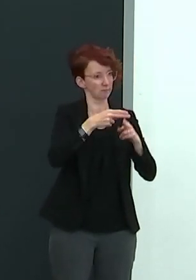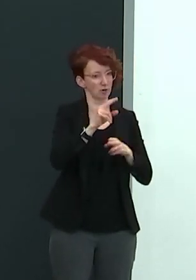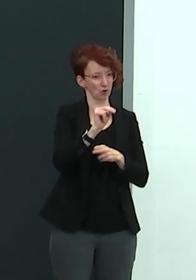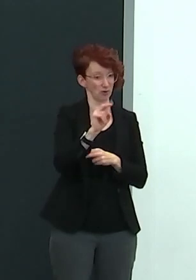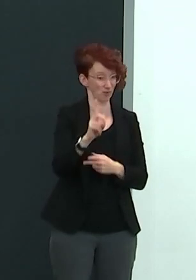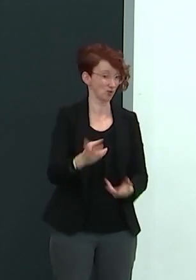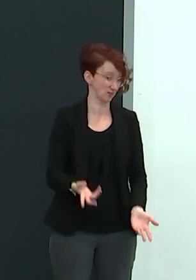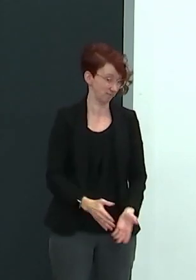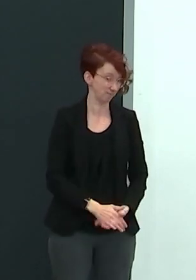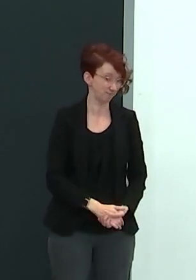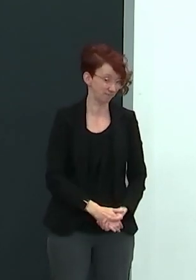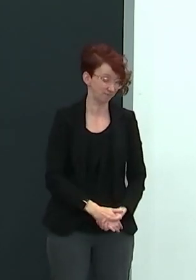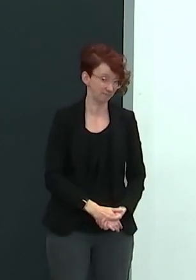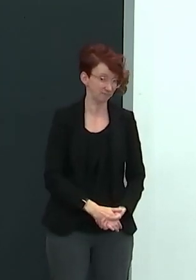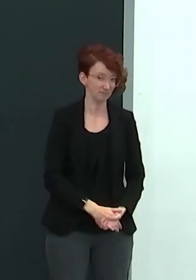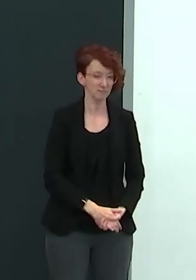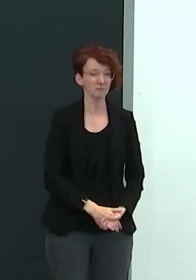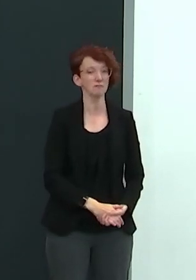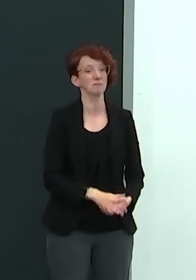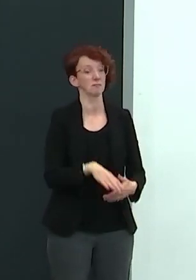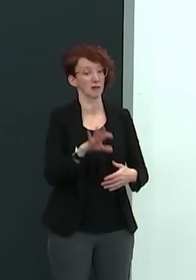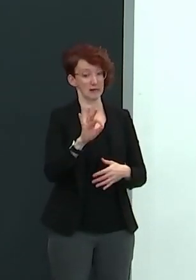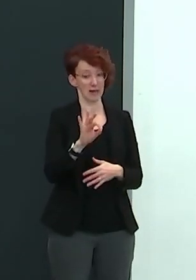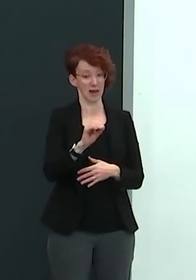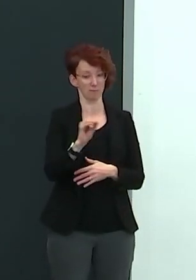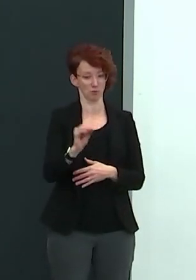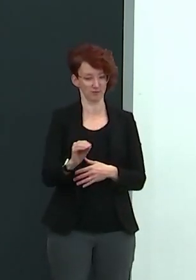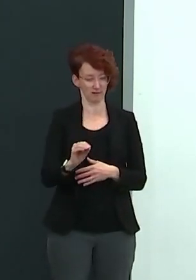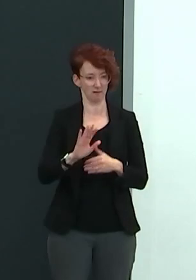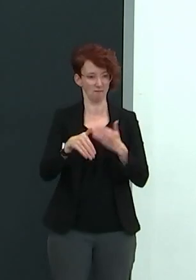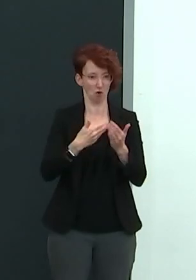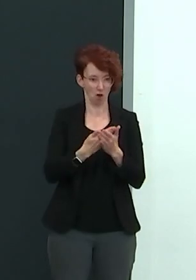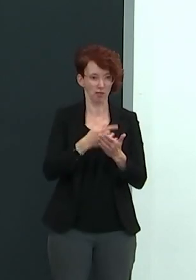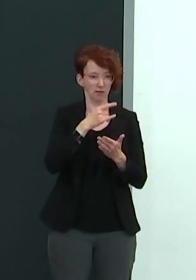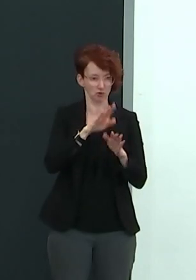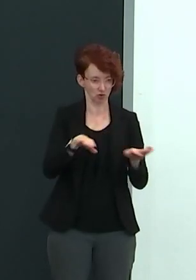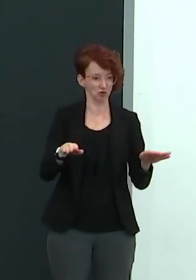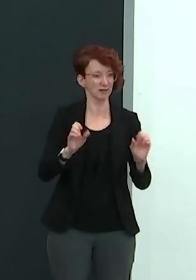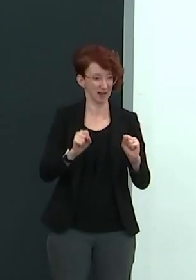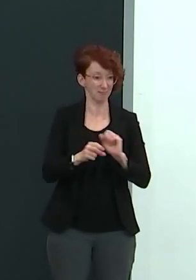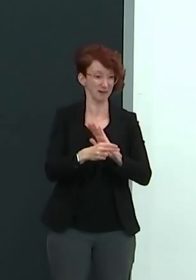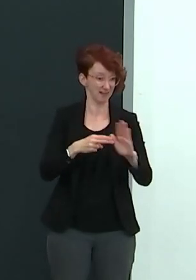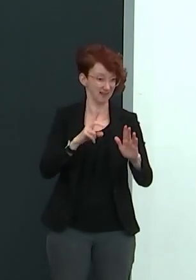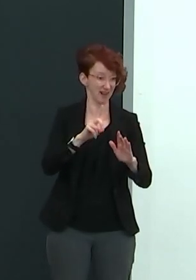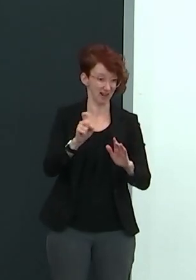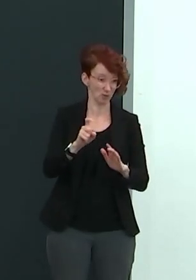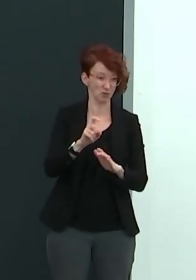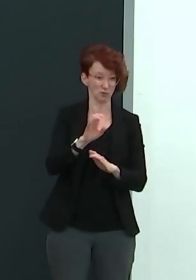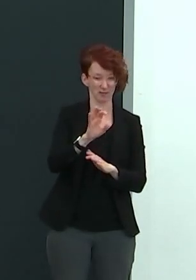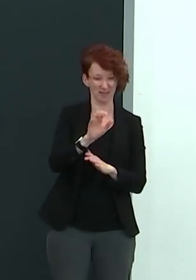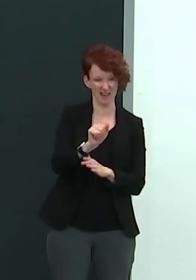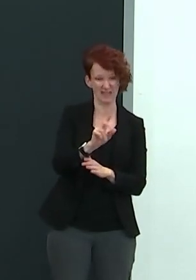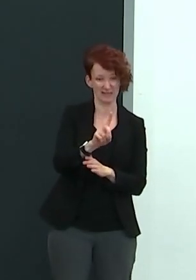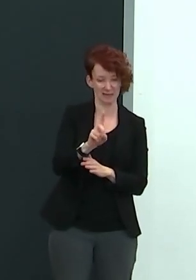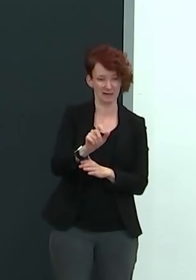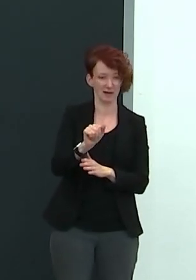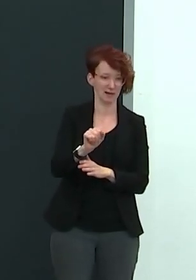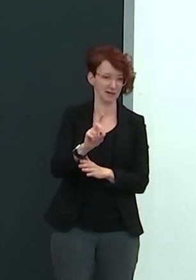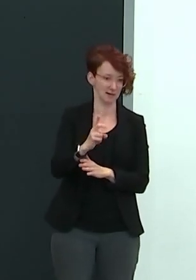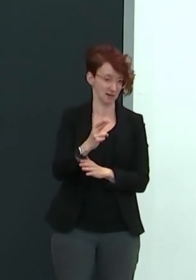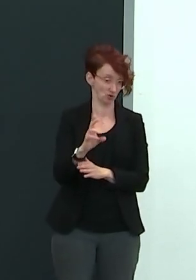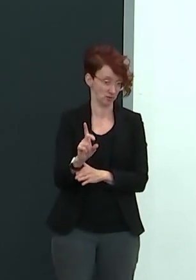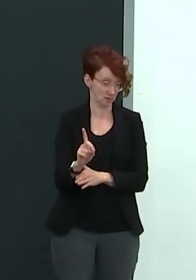neurodiverse. 9% of all children can be diagnosed with ADD, ADHD.